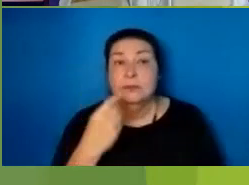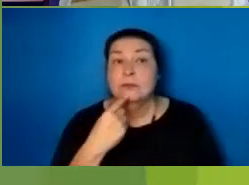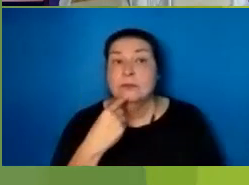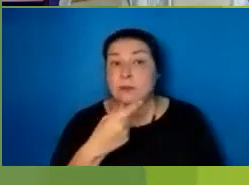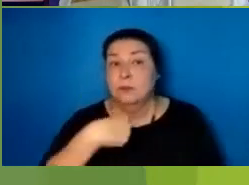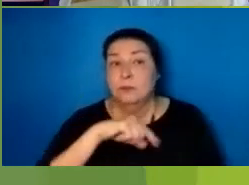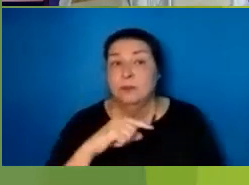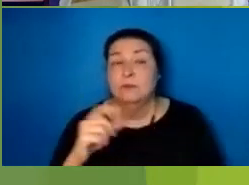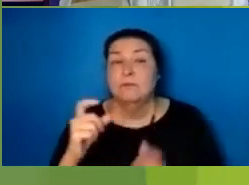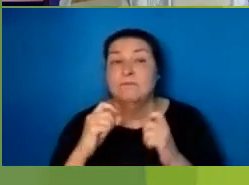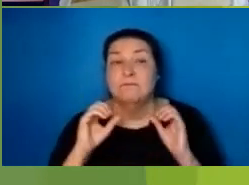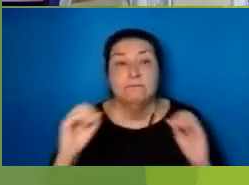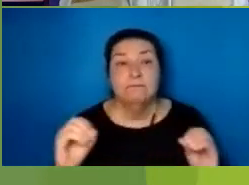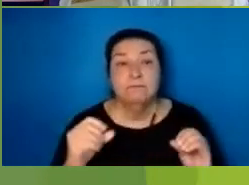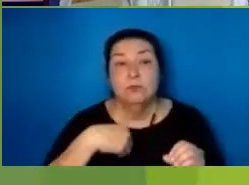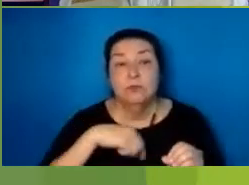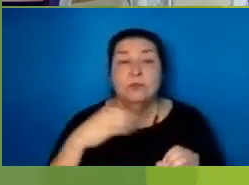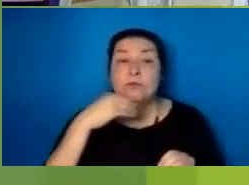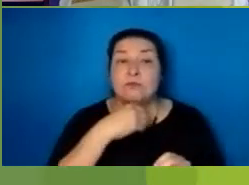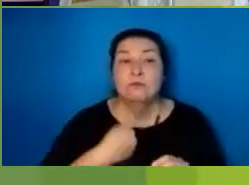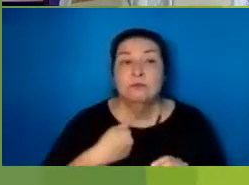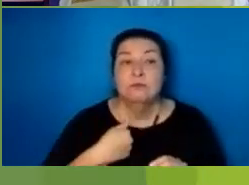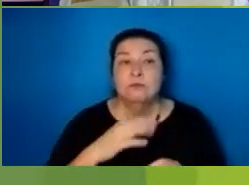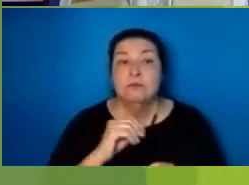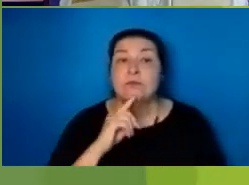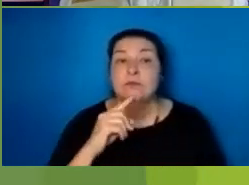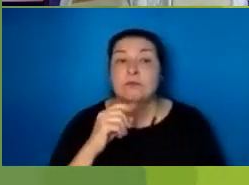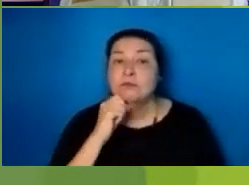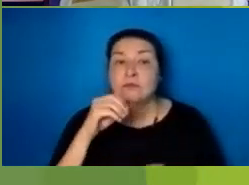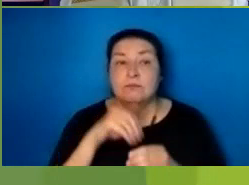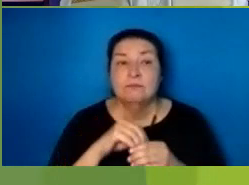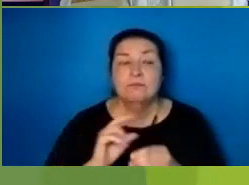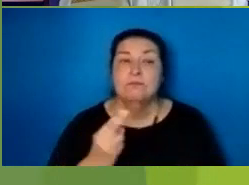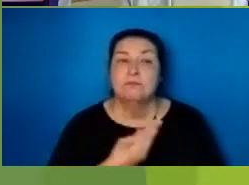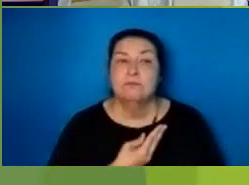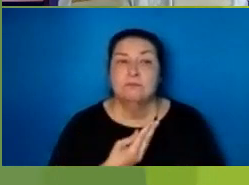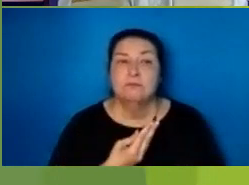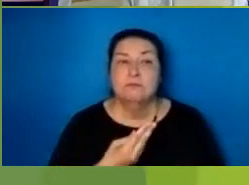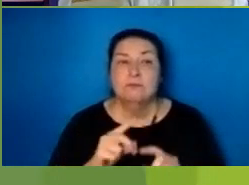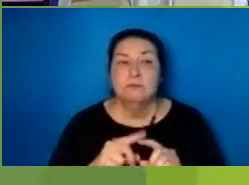have no sin, we deceive ourselves, and the truth is not in us. Amen.